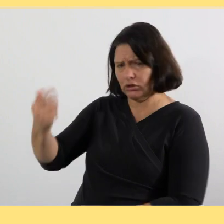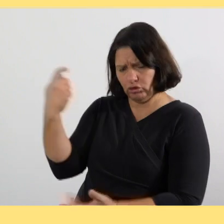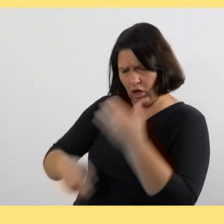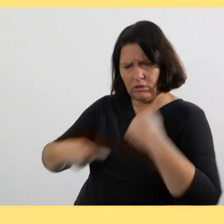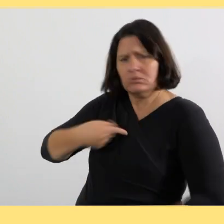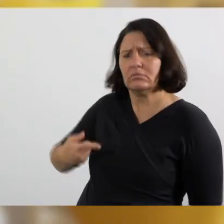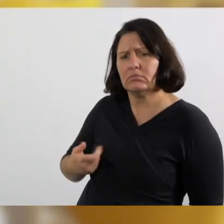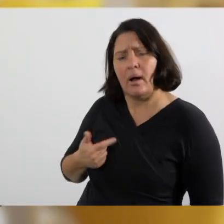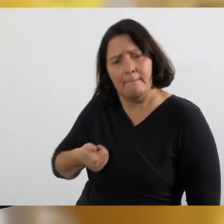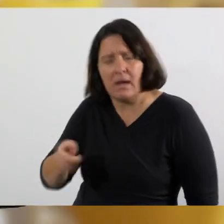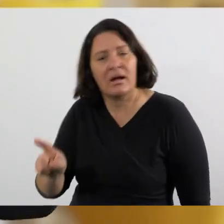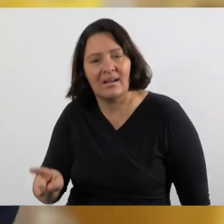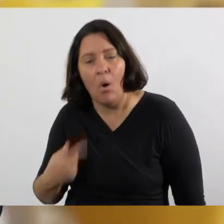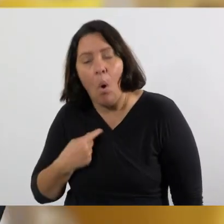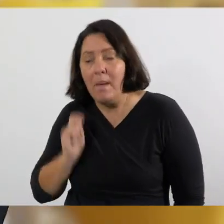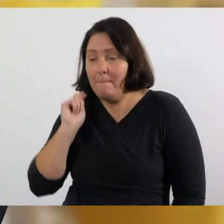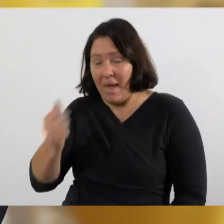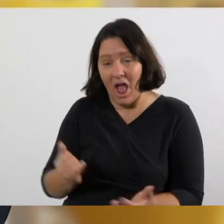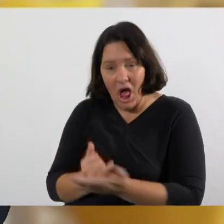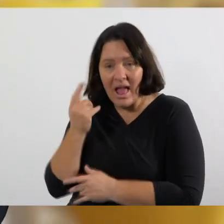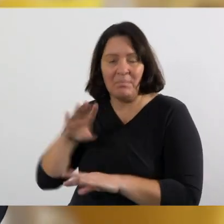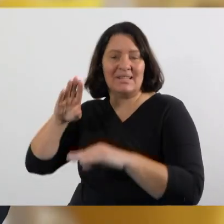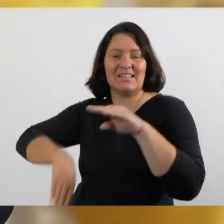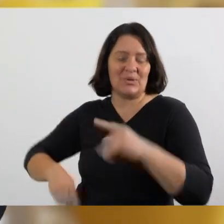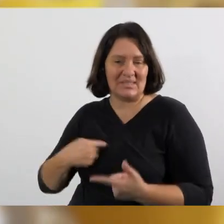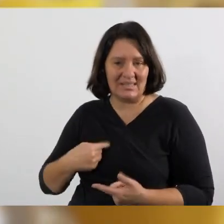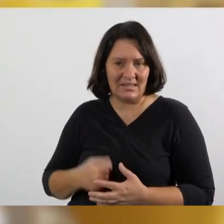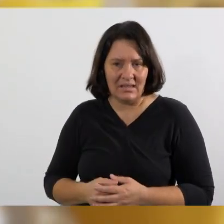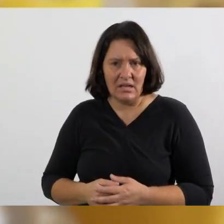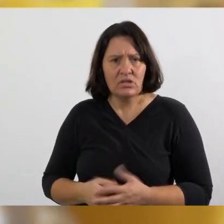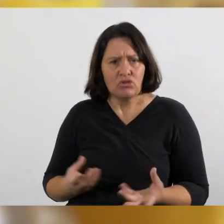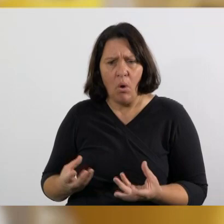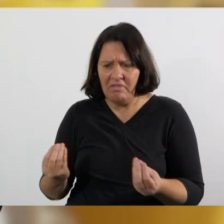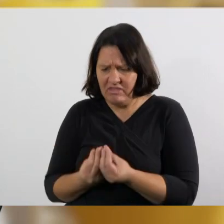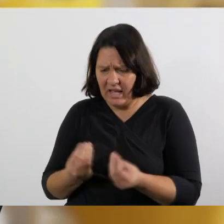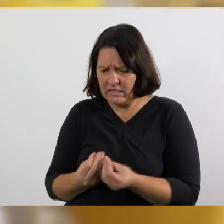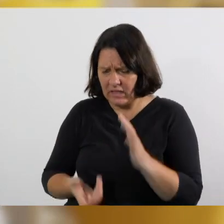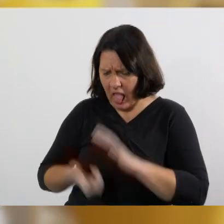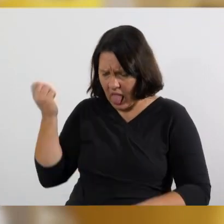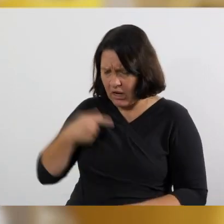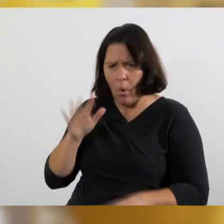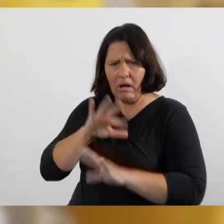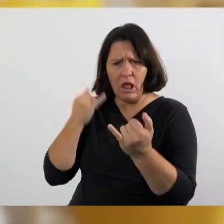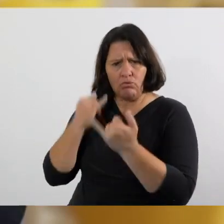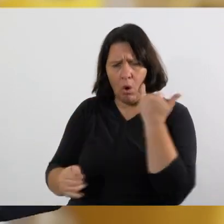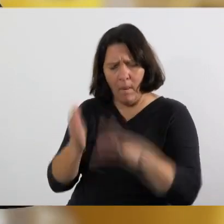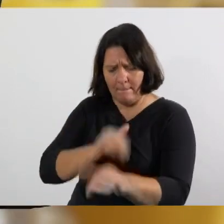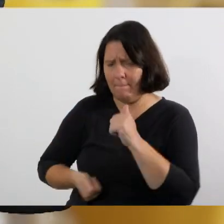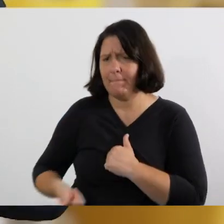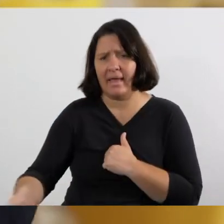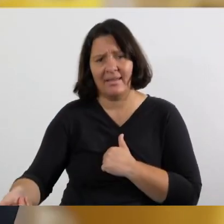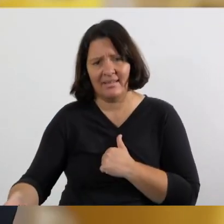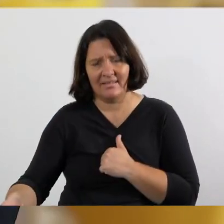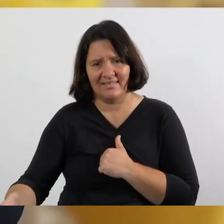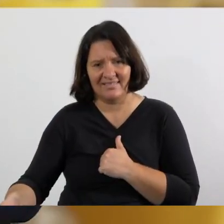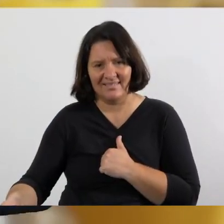very possible that our suppliers can supply us with goods that are defective, damaged, or the wrong color. We